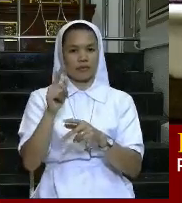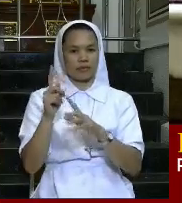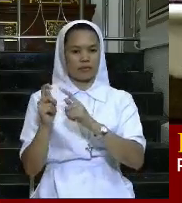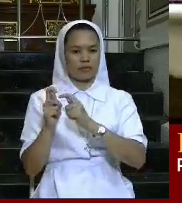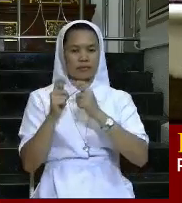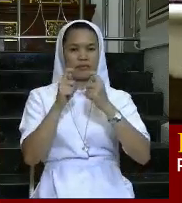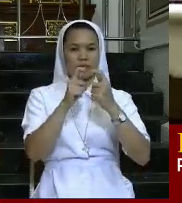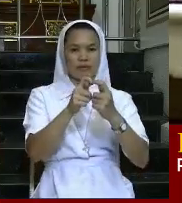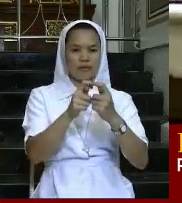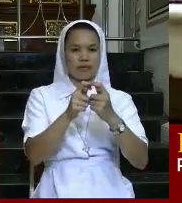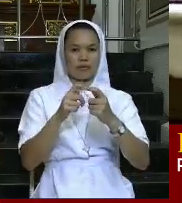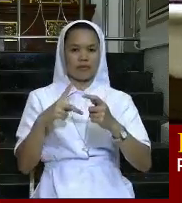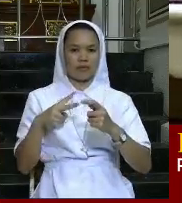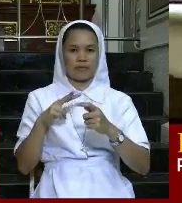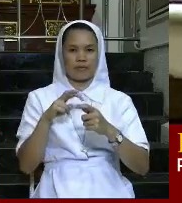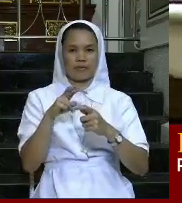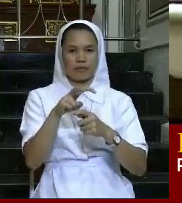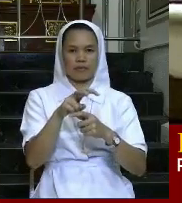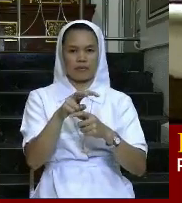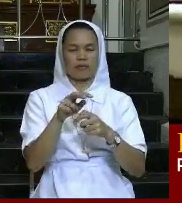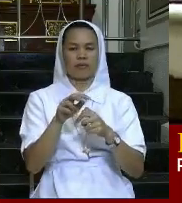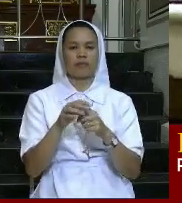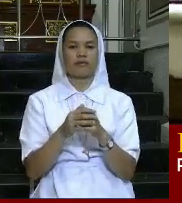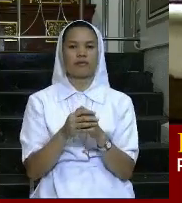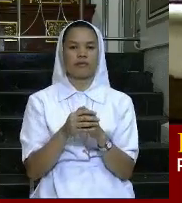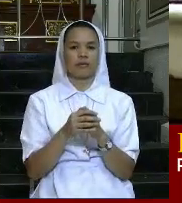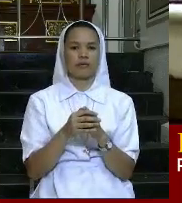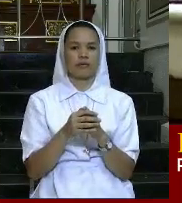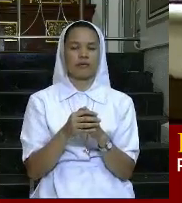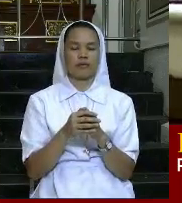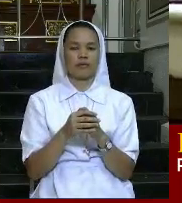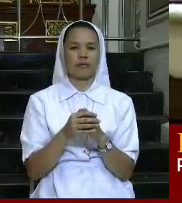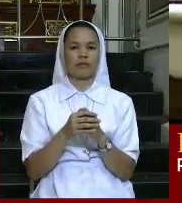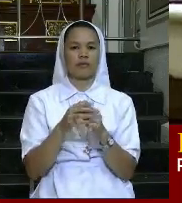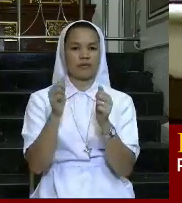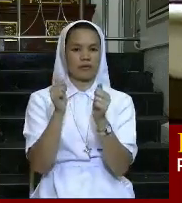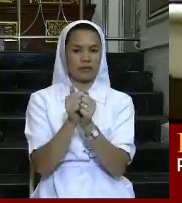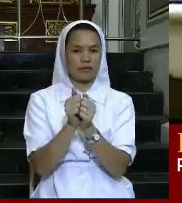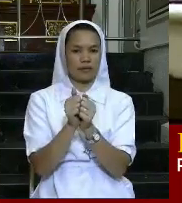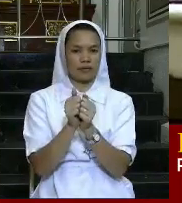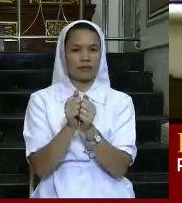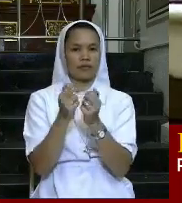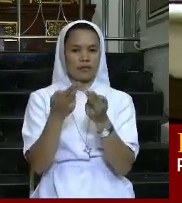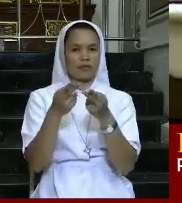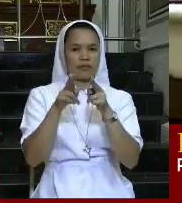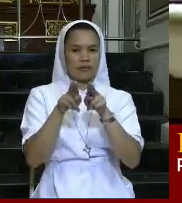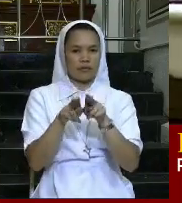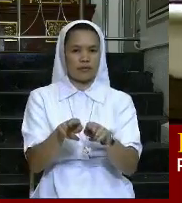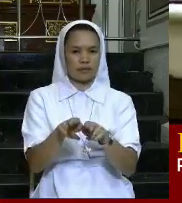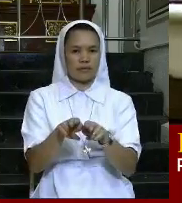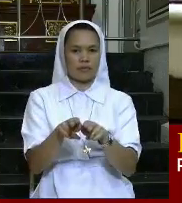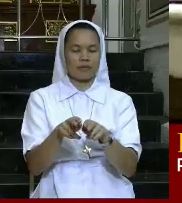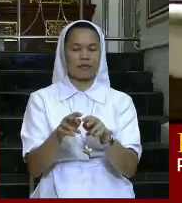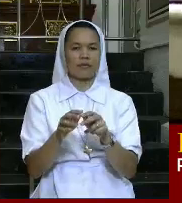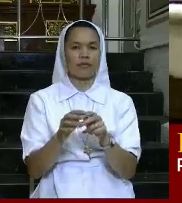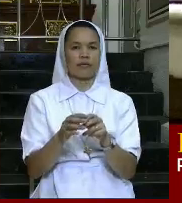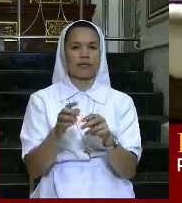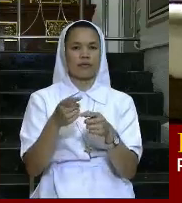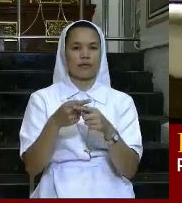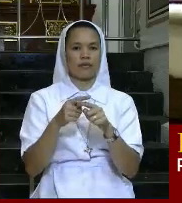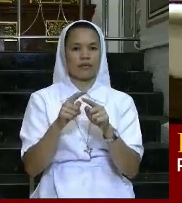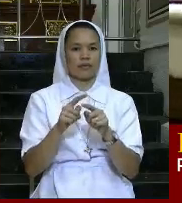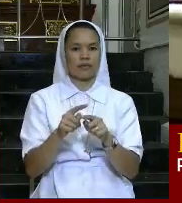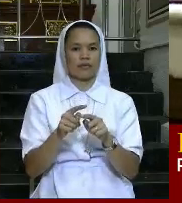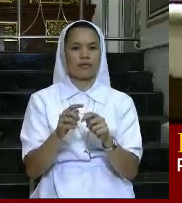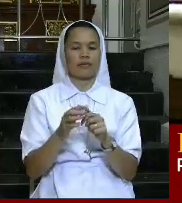of the virus remains unhampered. With these situations, we easily become